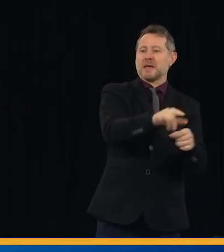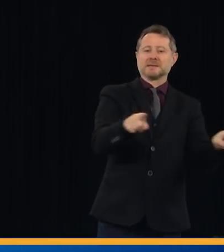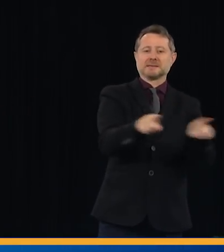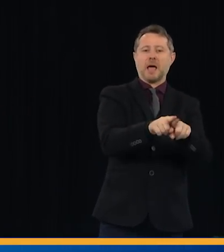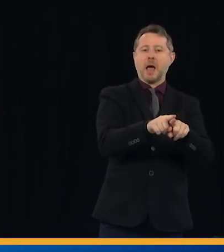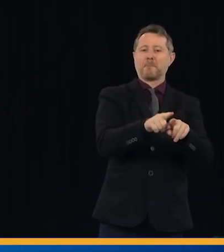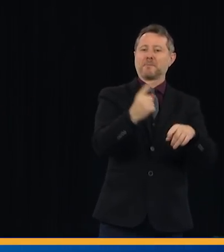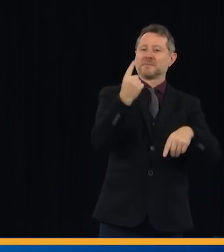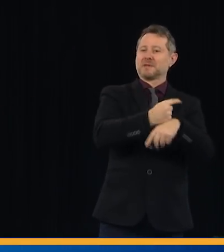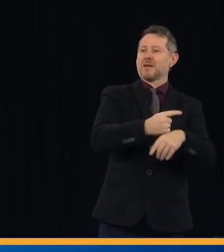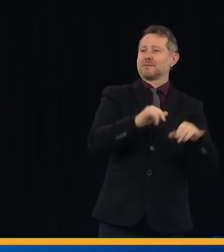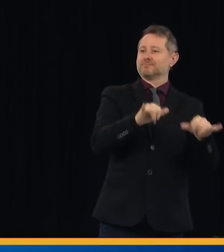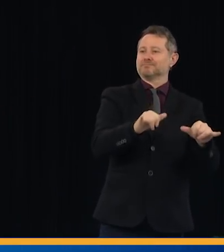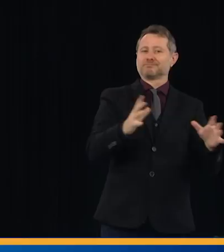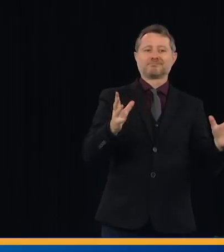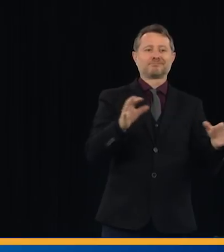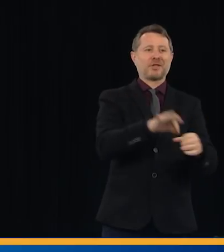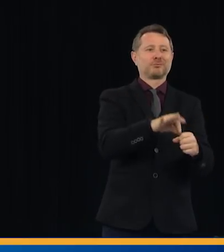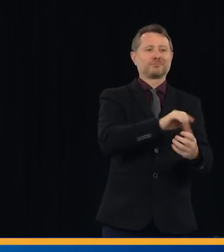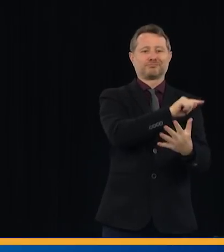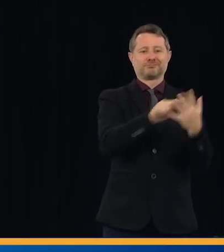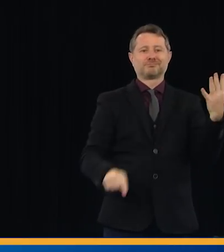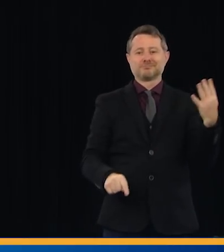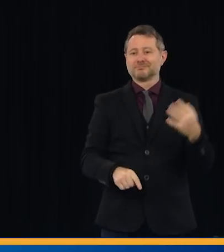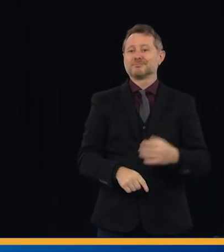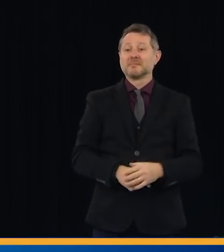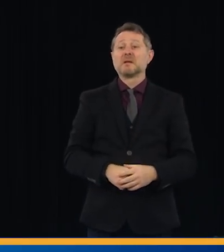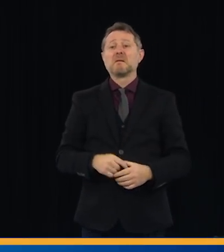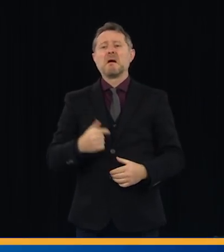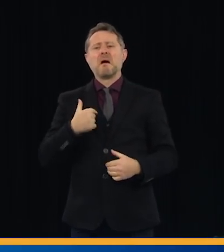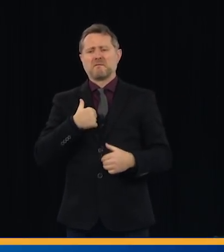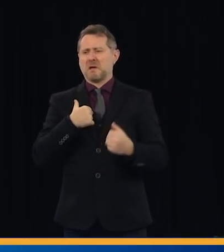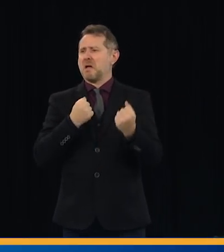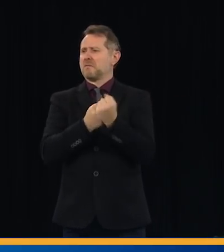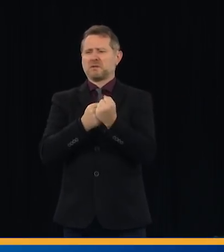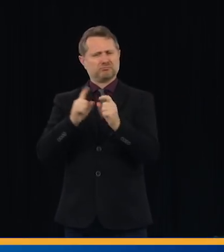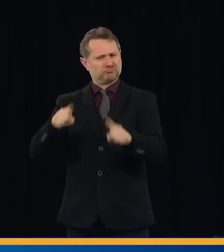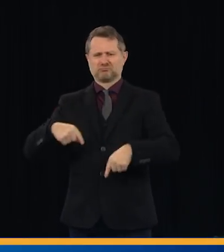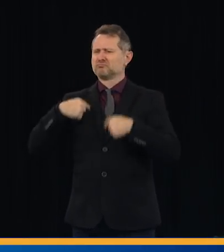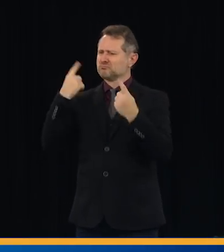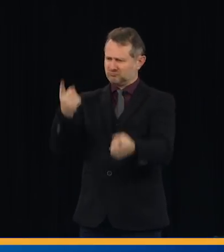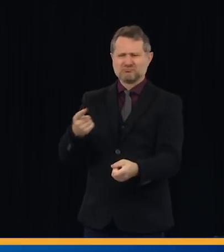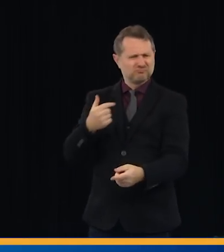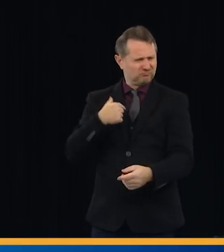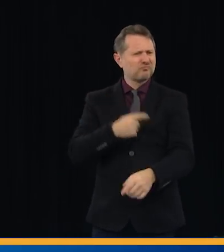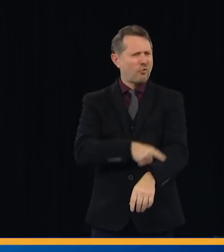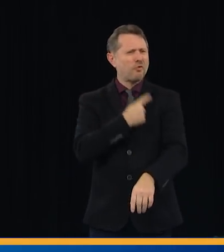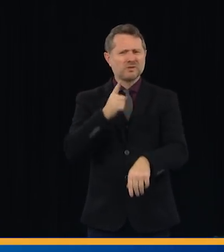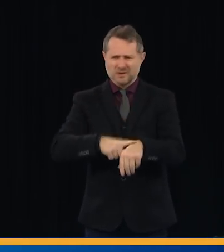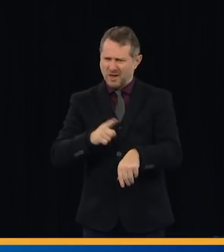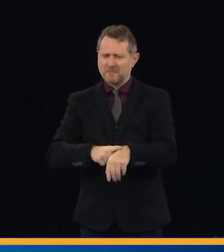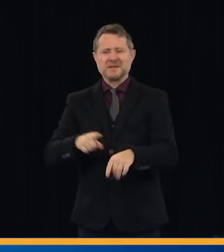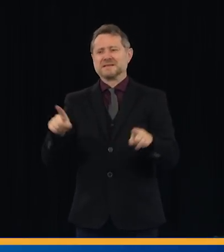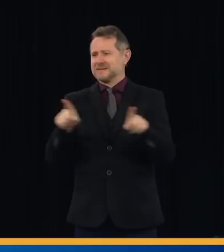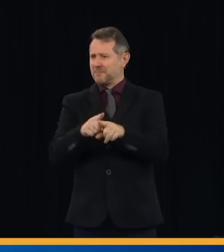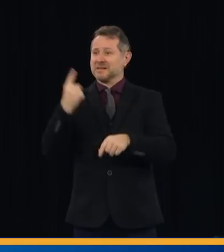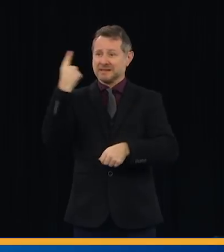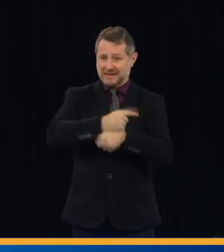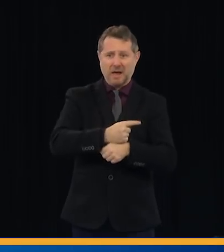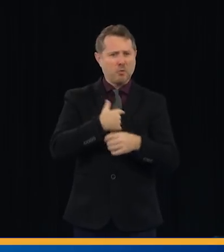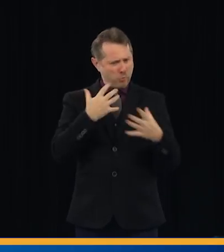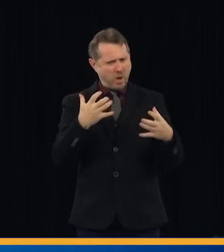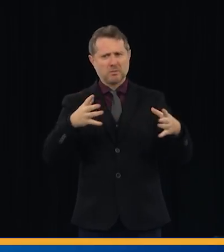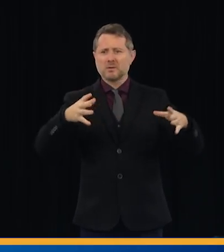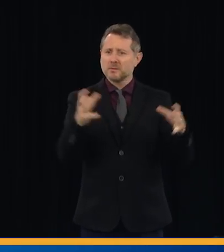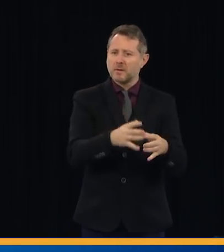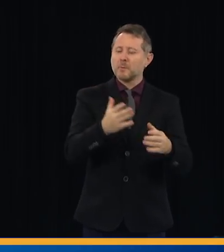Ironically, I had advocated that it be on that date all along anyway, so there's only one election, and people only needed to come out